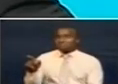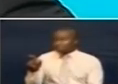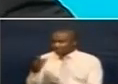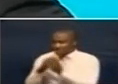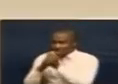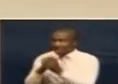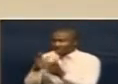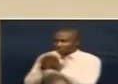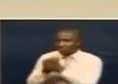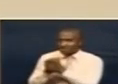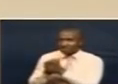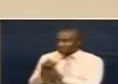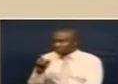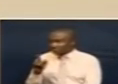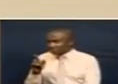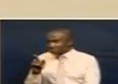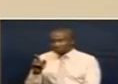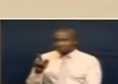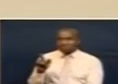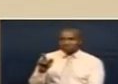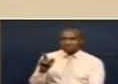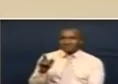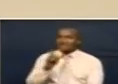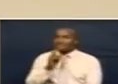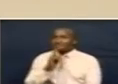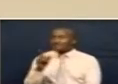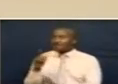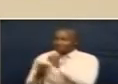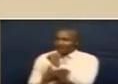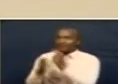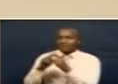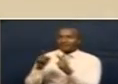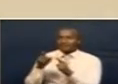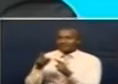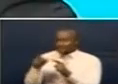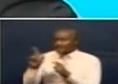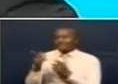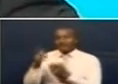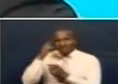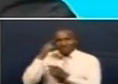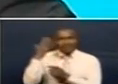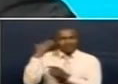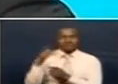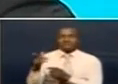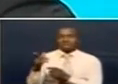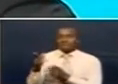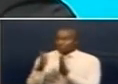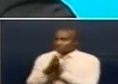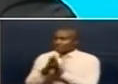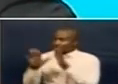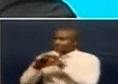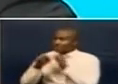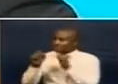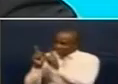in Jubilee that he's now saying are misfits, as it were. He's running all over the place with the deputy president and the others.